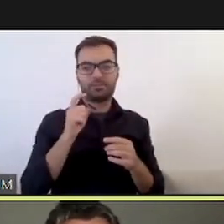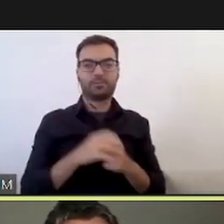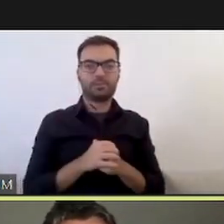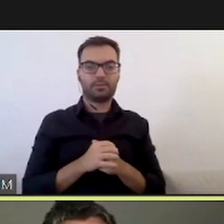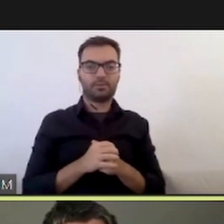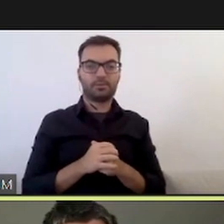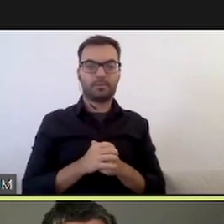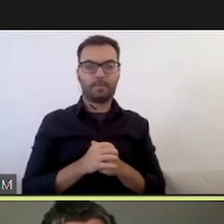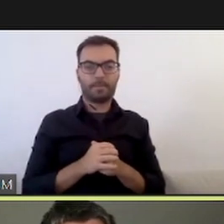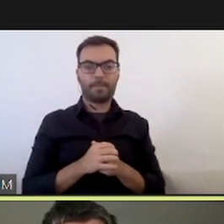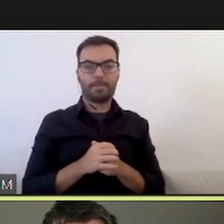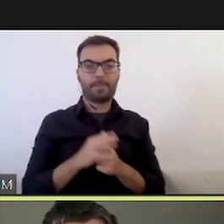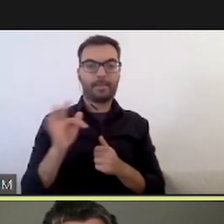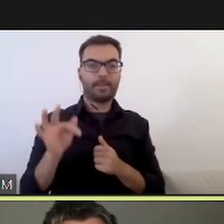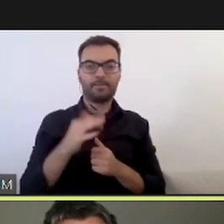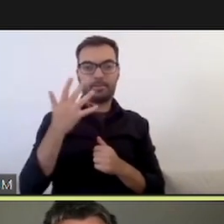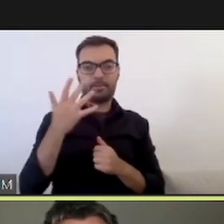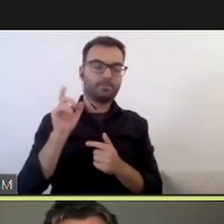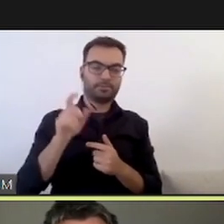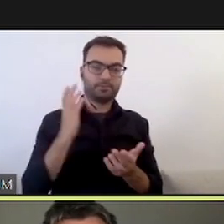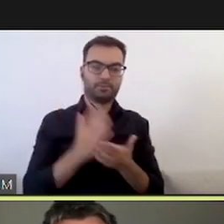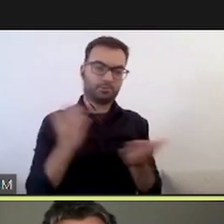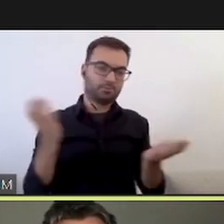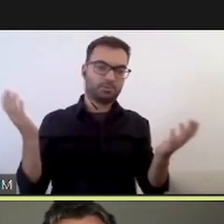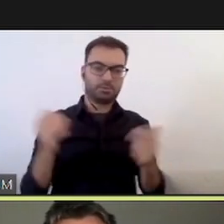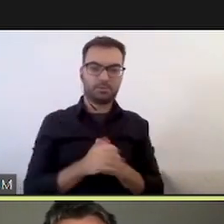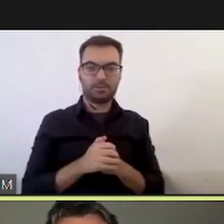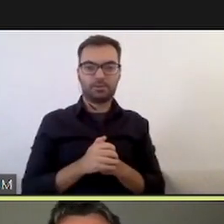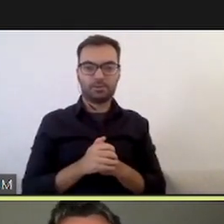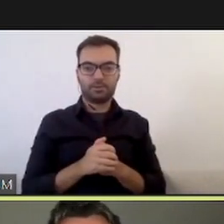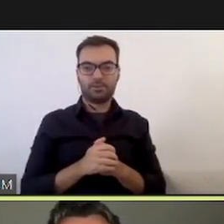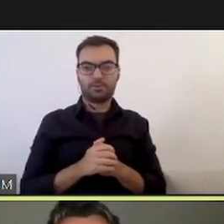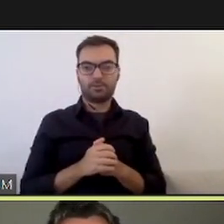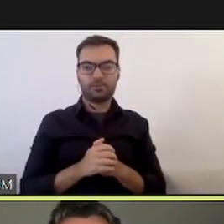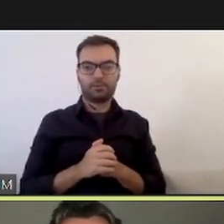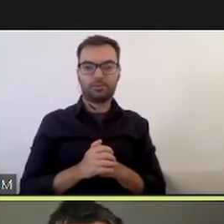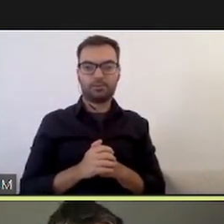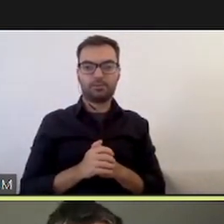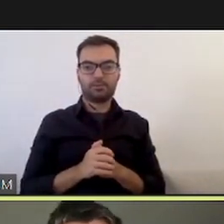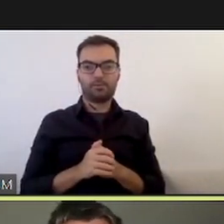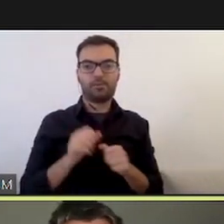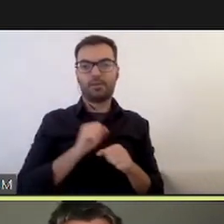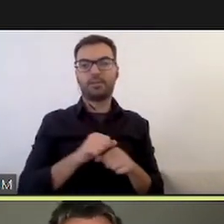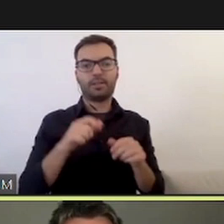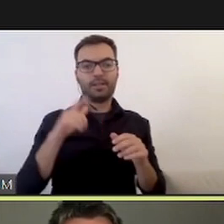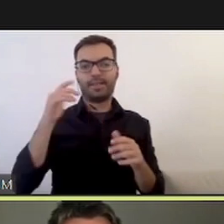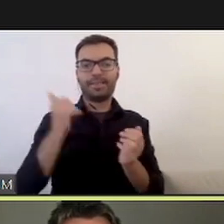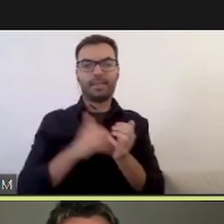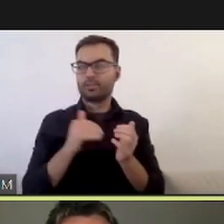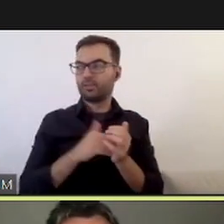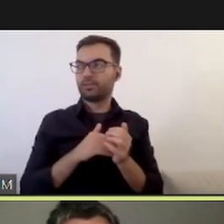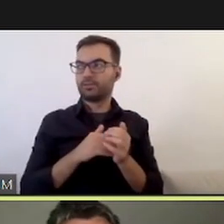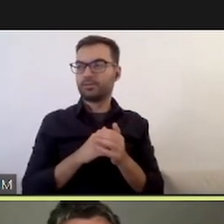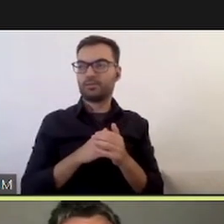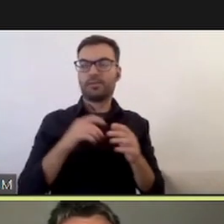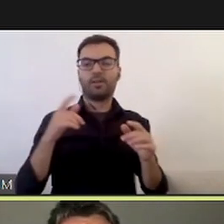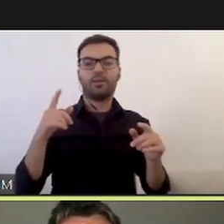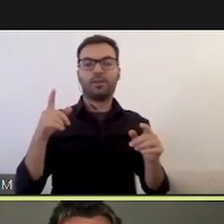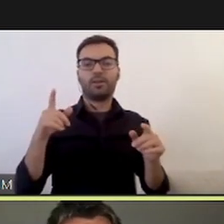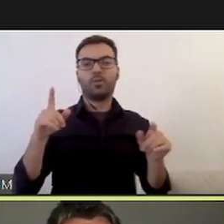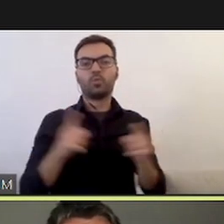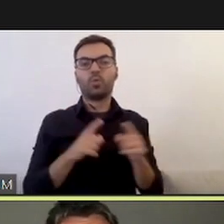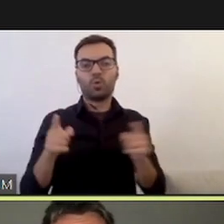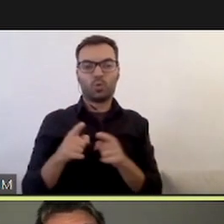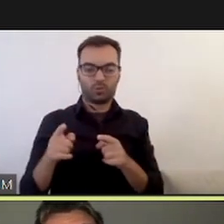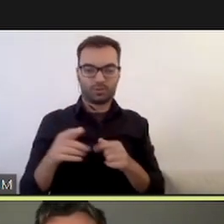the command at F5 and you can use. Of course, there is thousands of the different shortcuts for